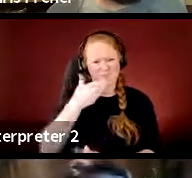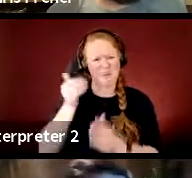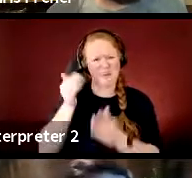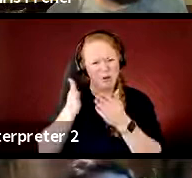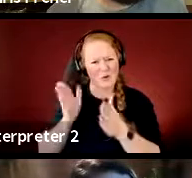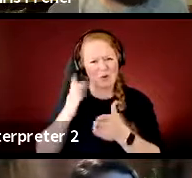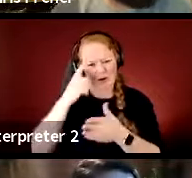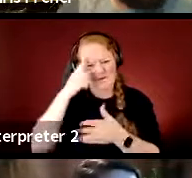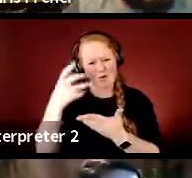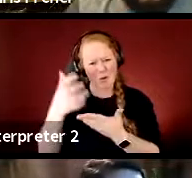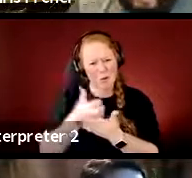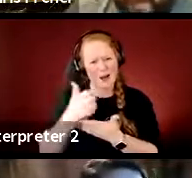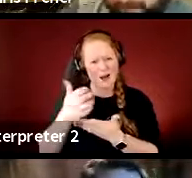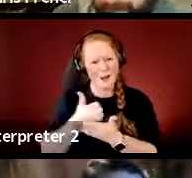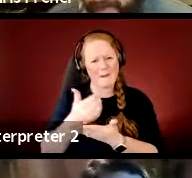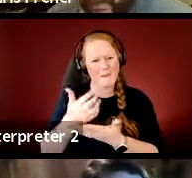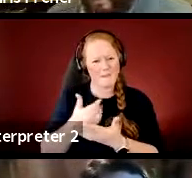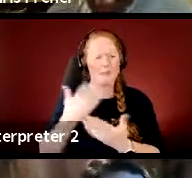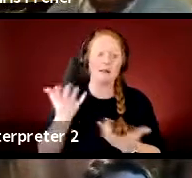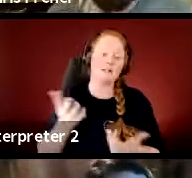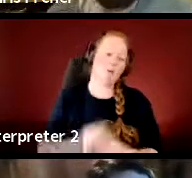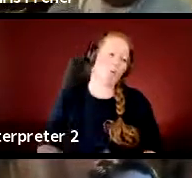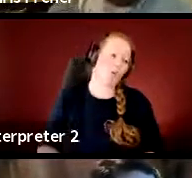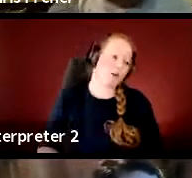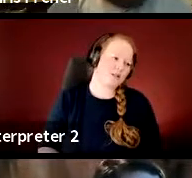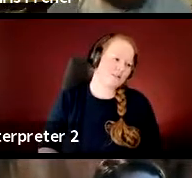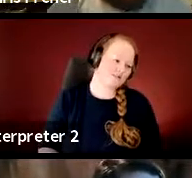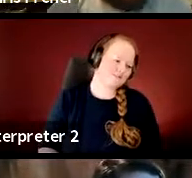Anyway, I don't